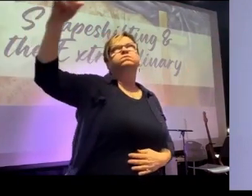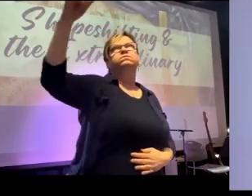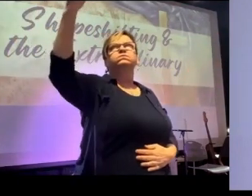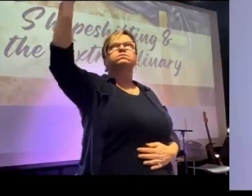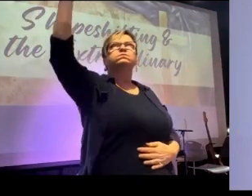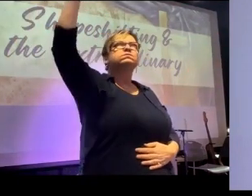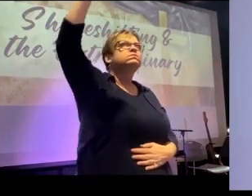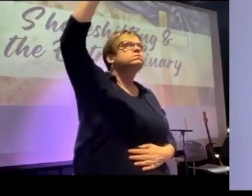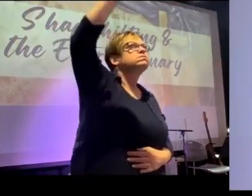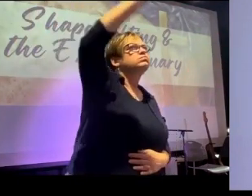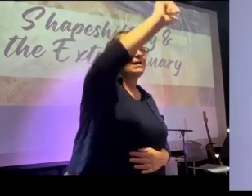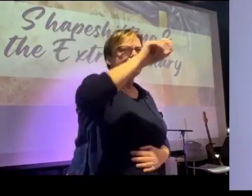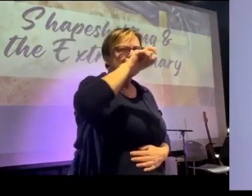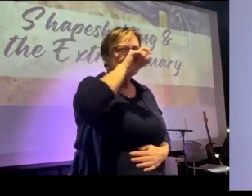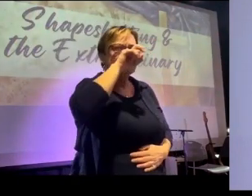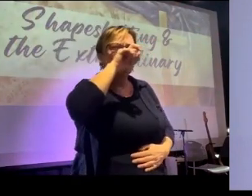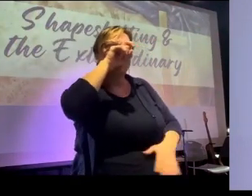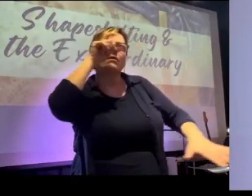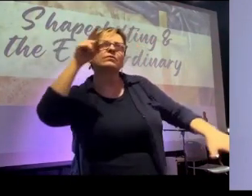eagle,